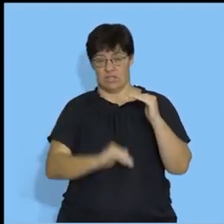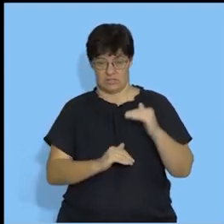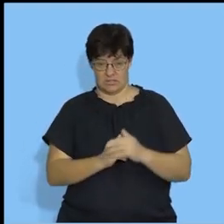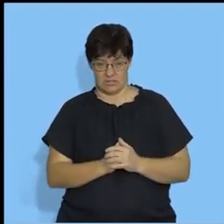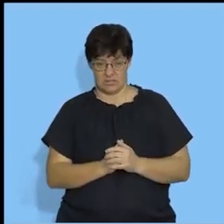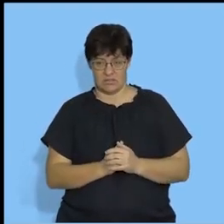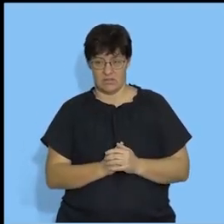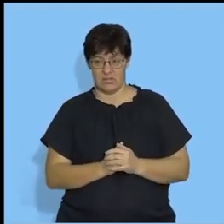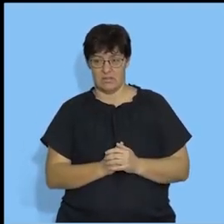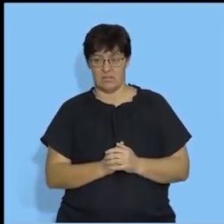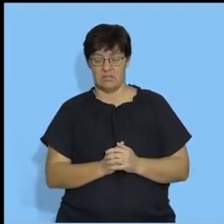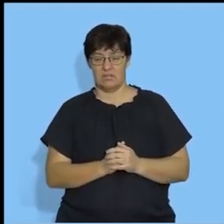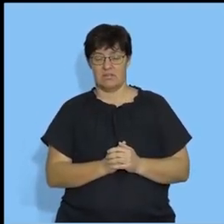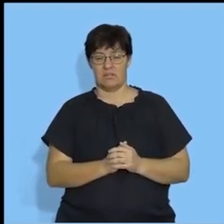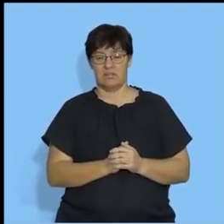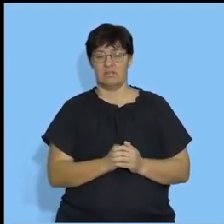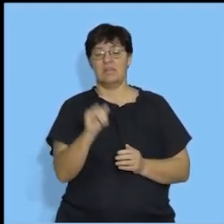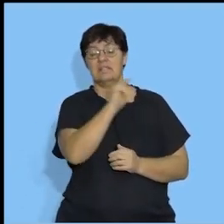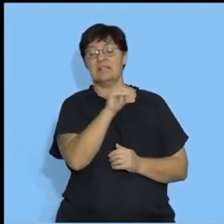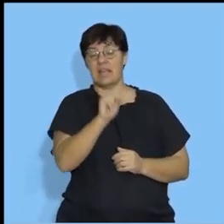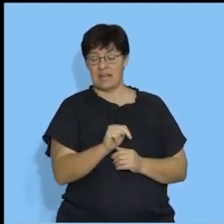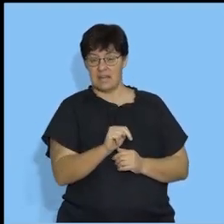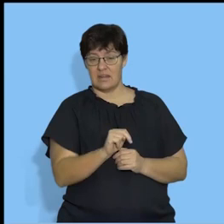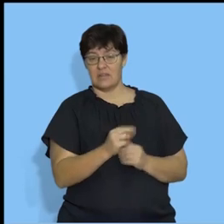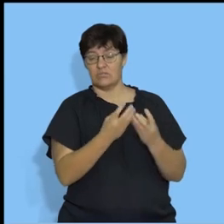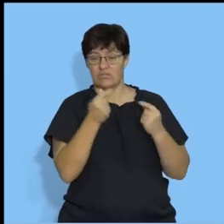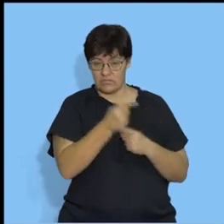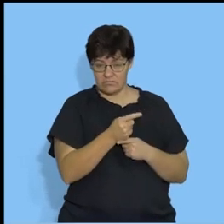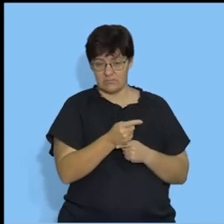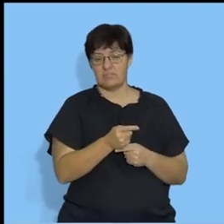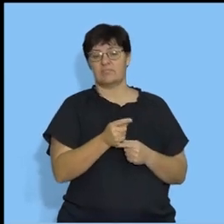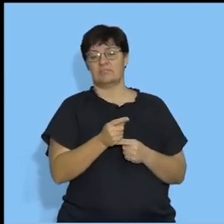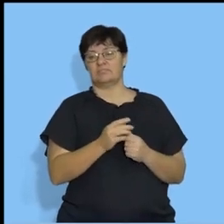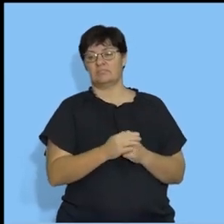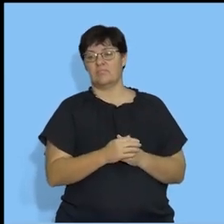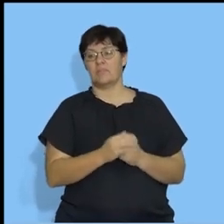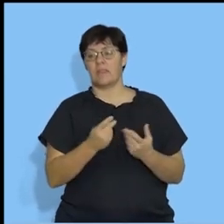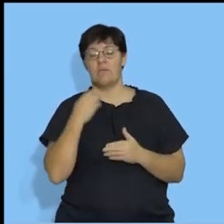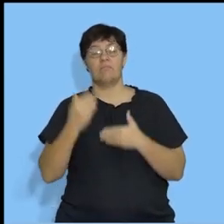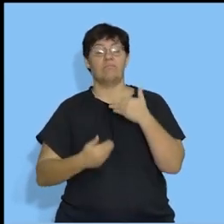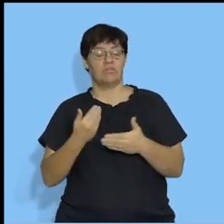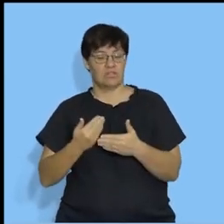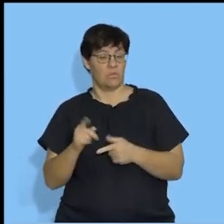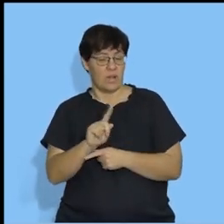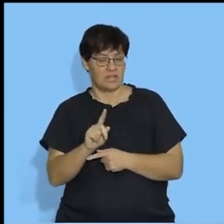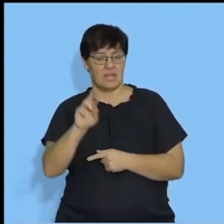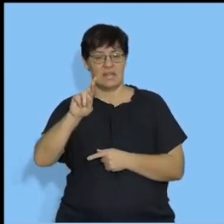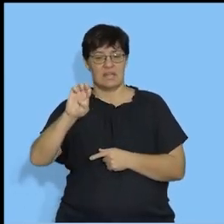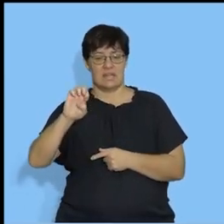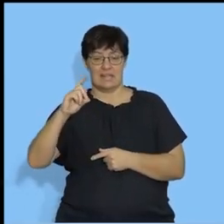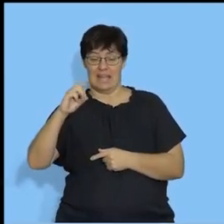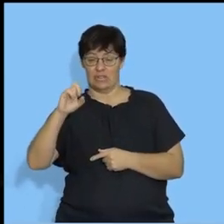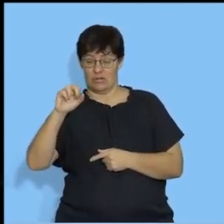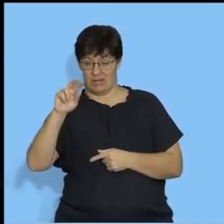zinc ions in solution are reduced. The process is reduction. So these zinc